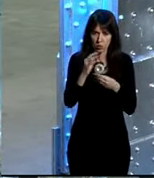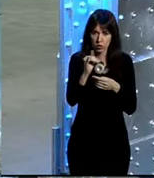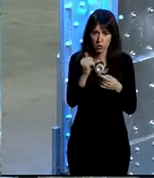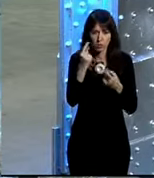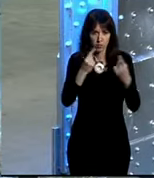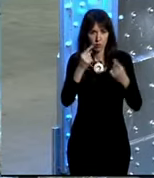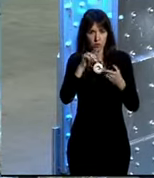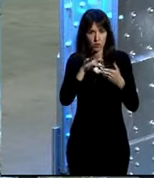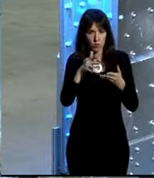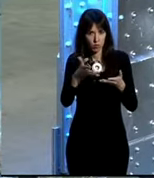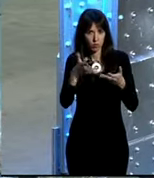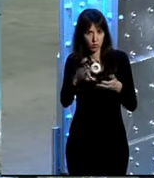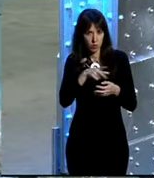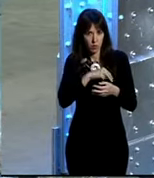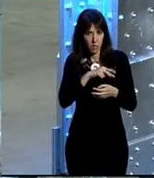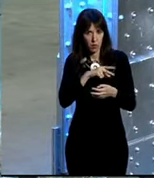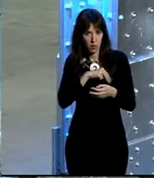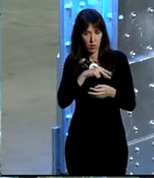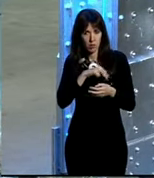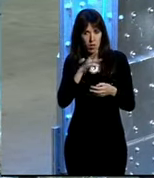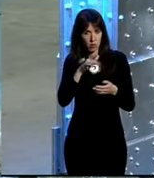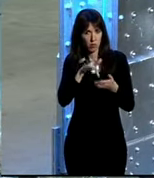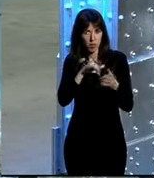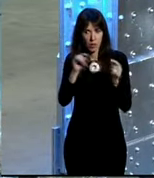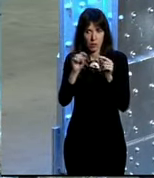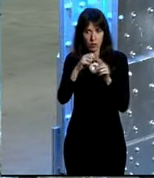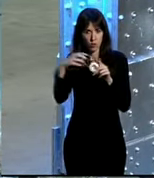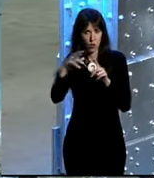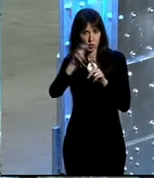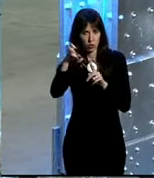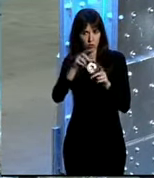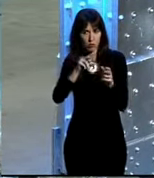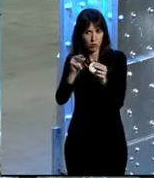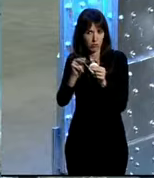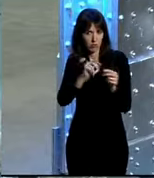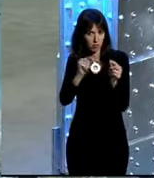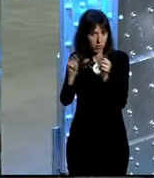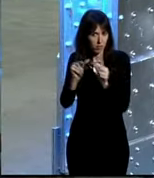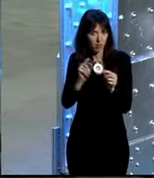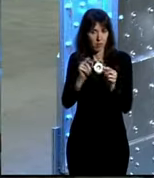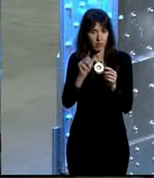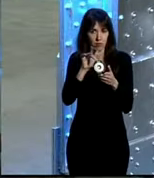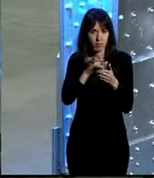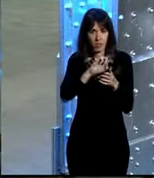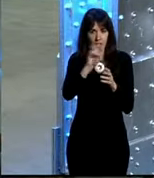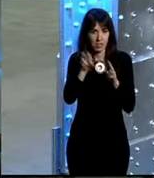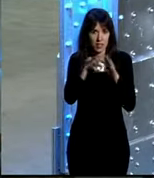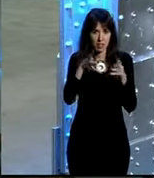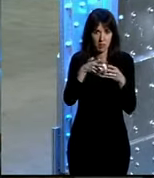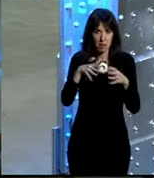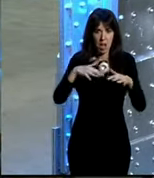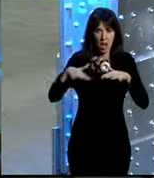spoken about and discussed. So if you just search those keywords like transmedia activism